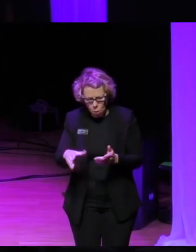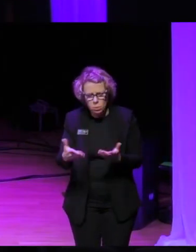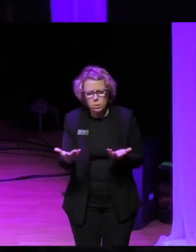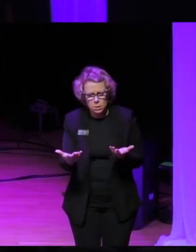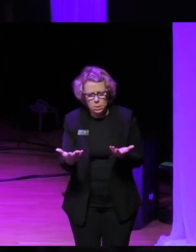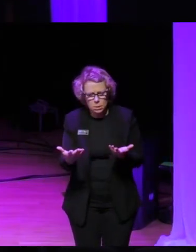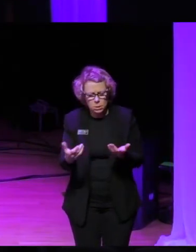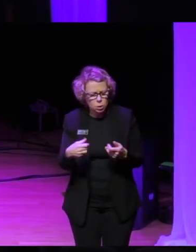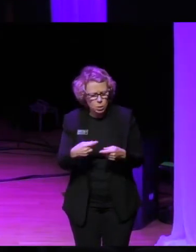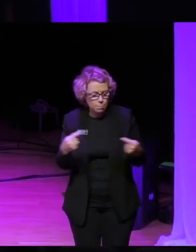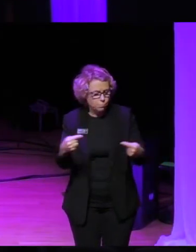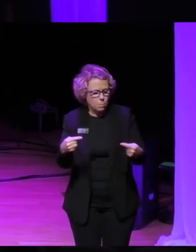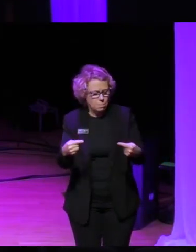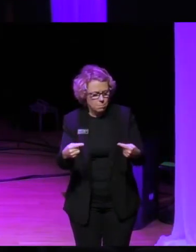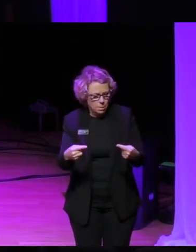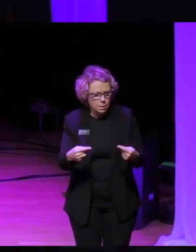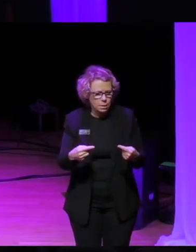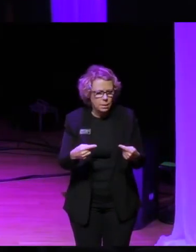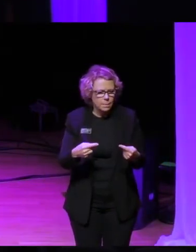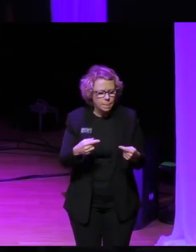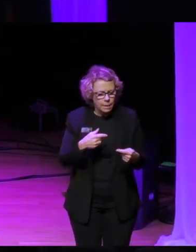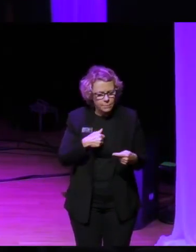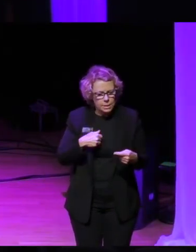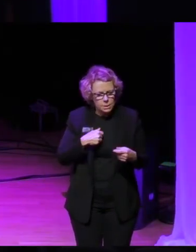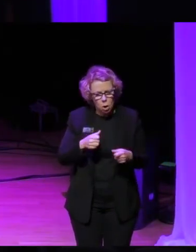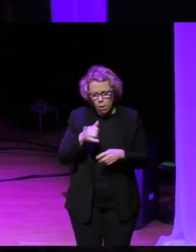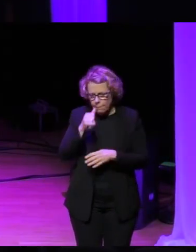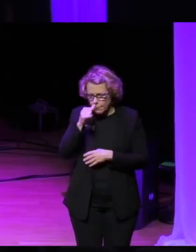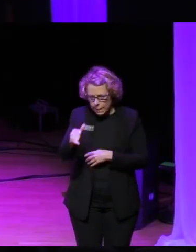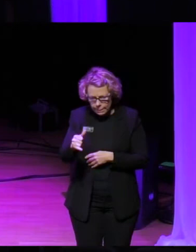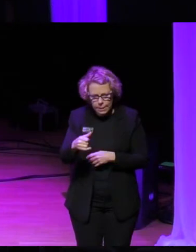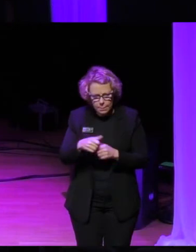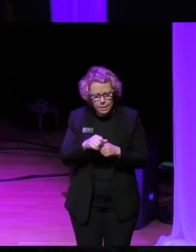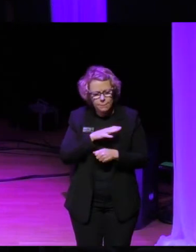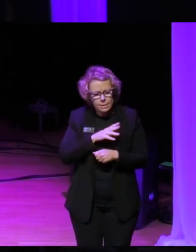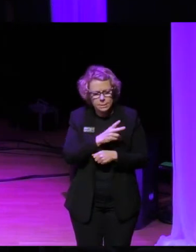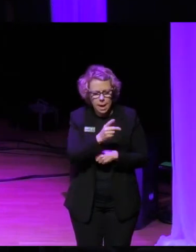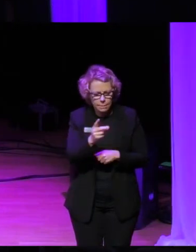government-funded reproductive care, abortion care, and